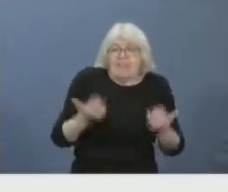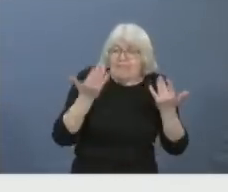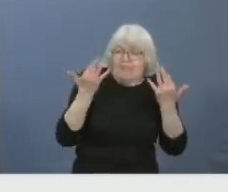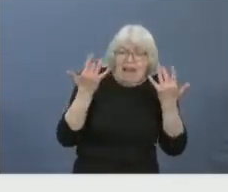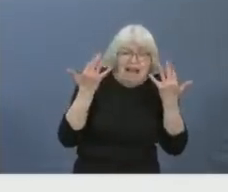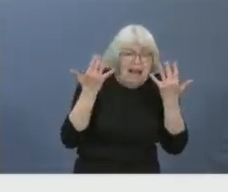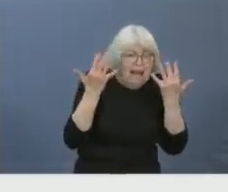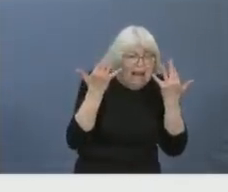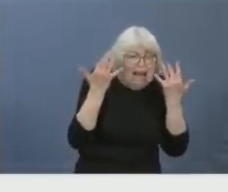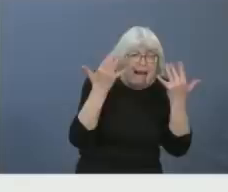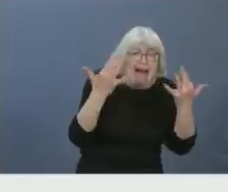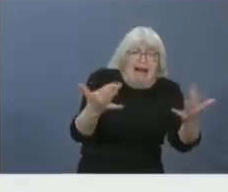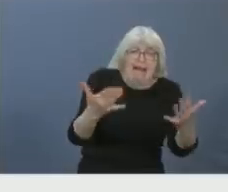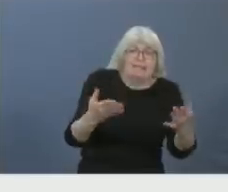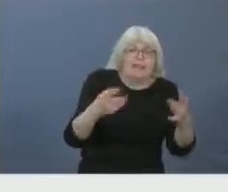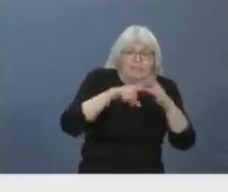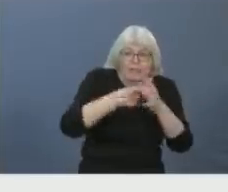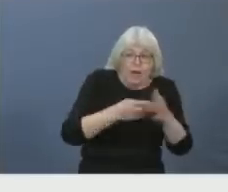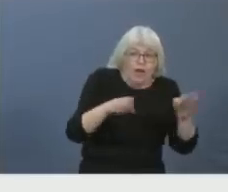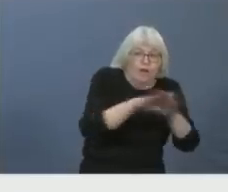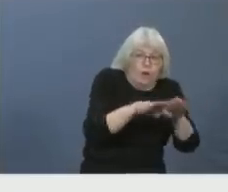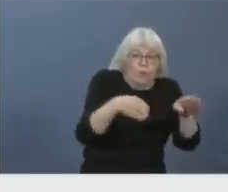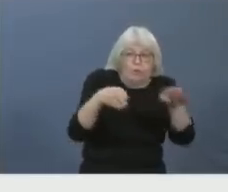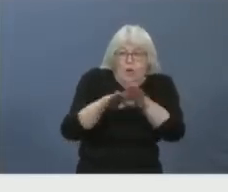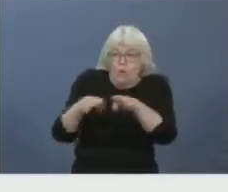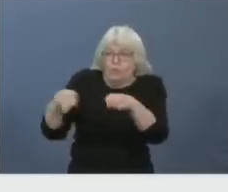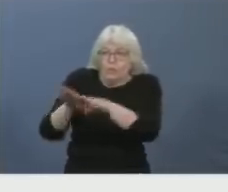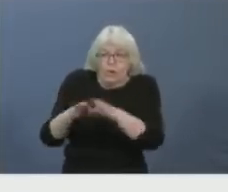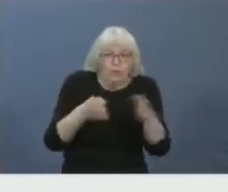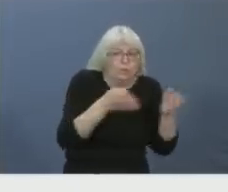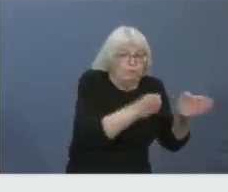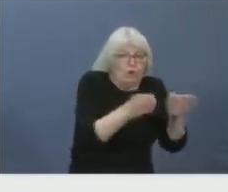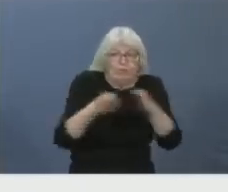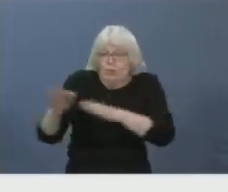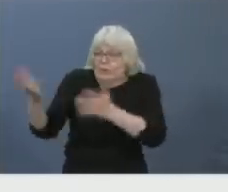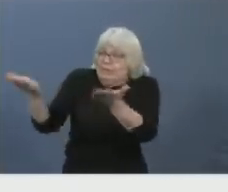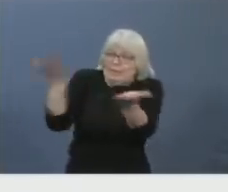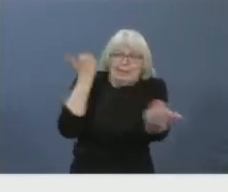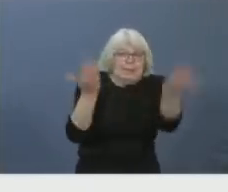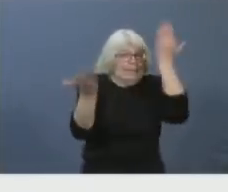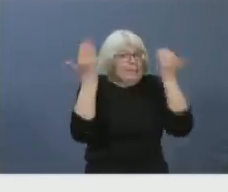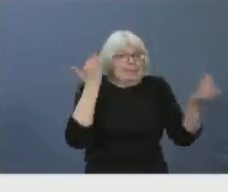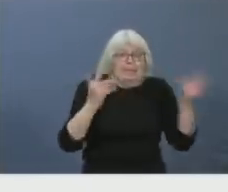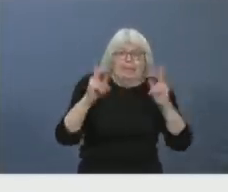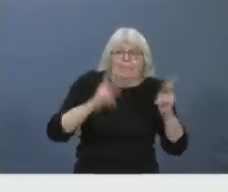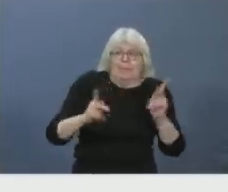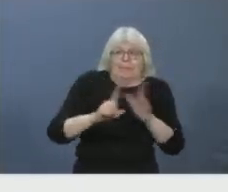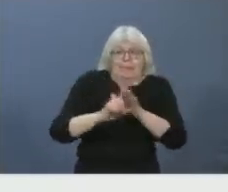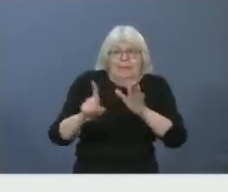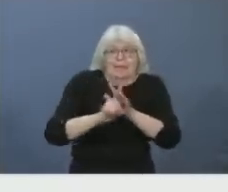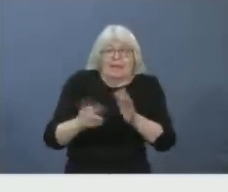closing roads and continued with evacuation efforts. By late evening on Sunday, the Hammonds